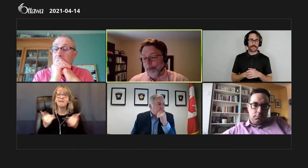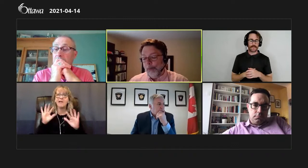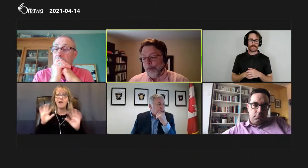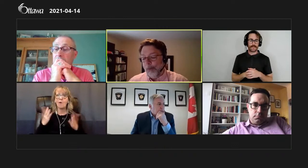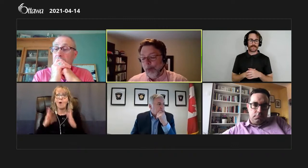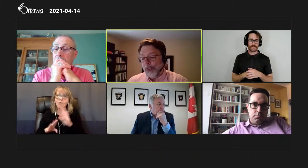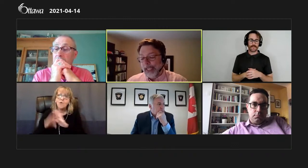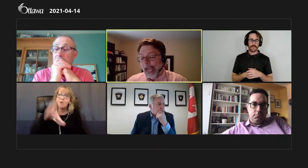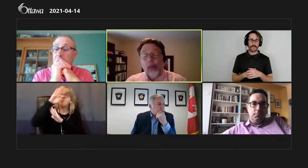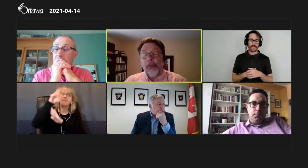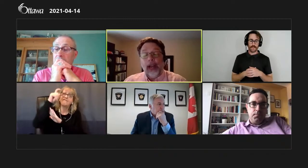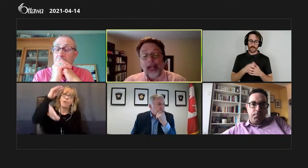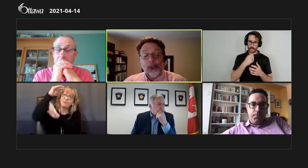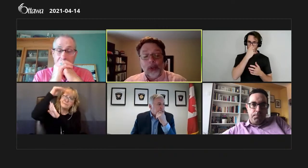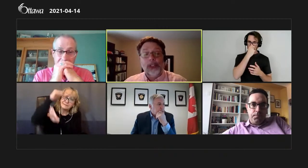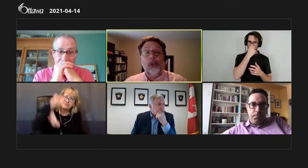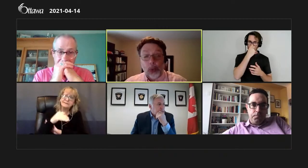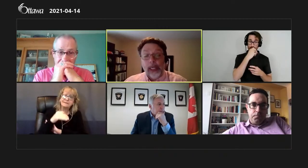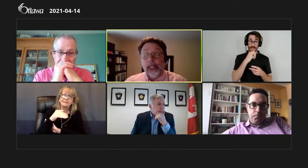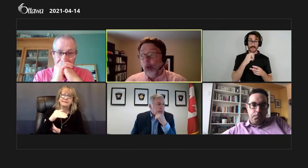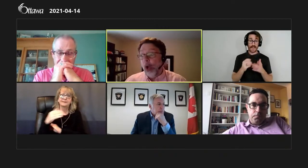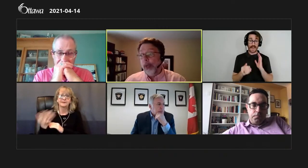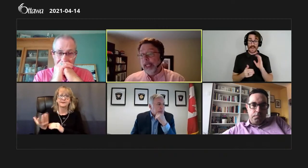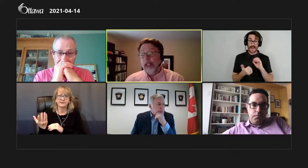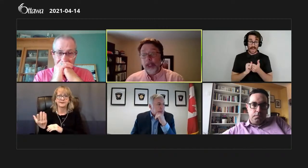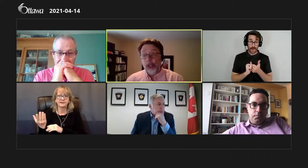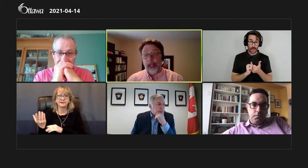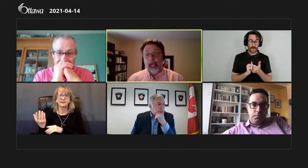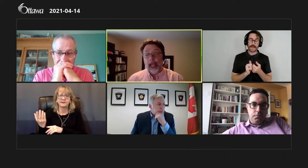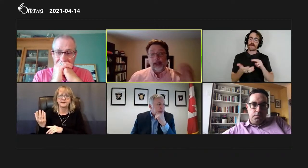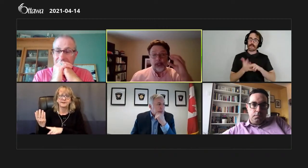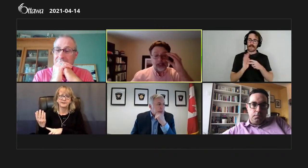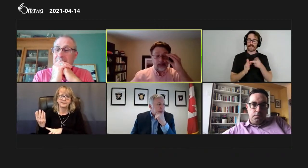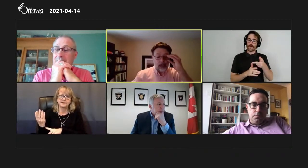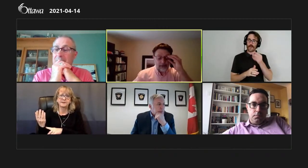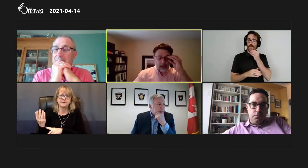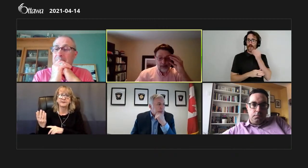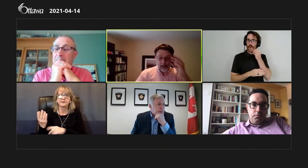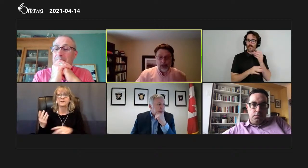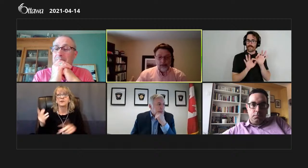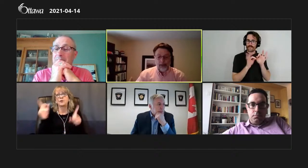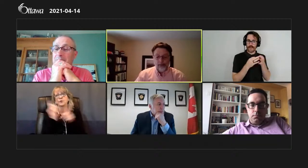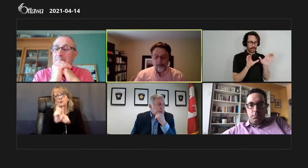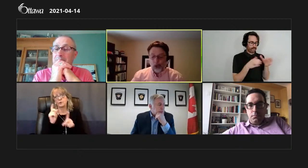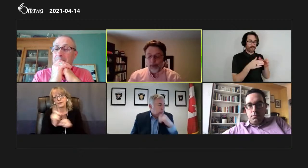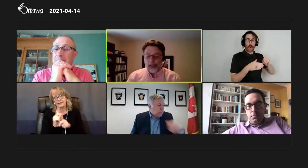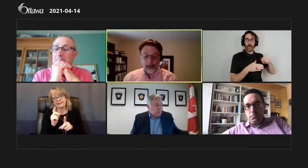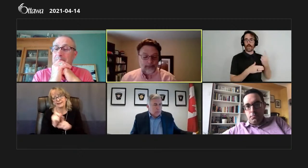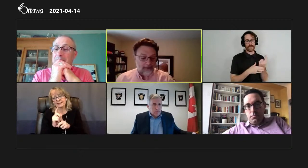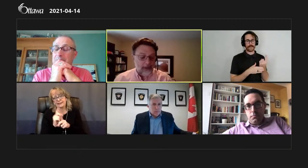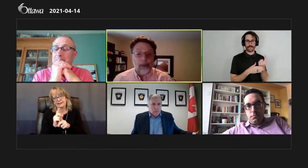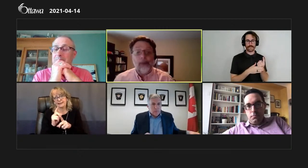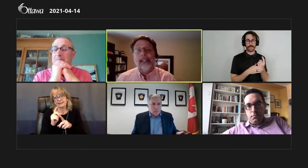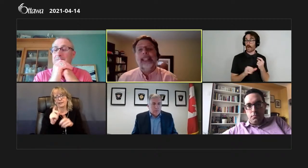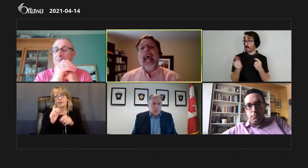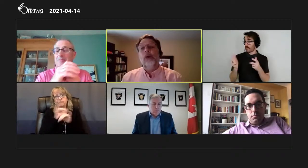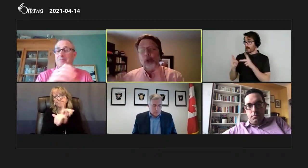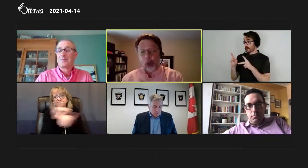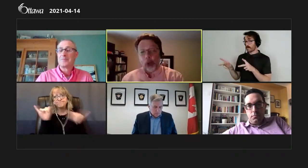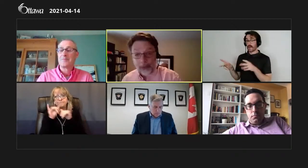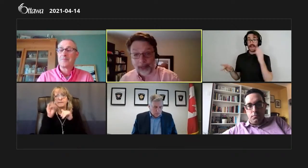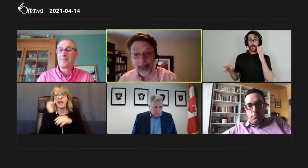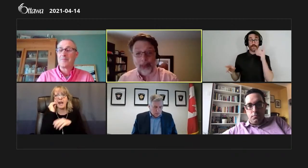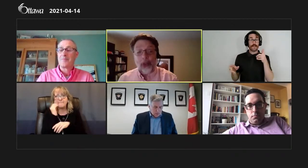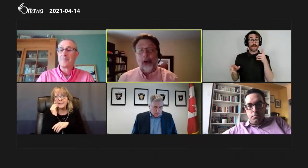and that staying with our households is really what we need to be doing. And just to clarify, I mean, my comment on the five people, that's an